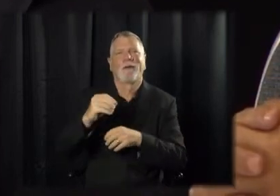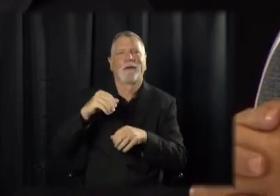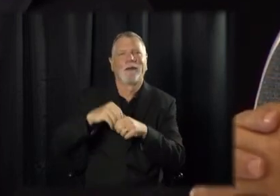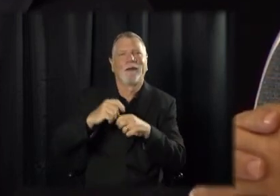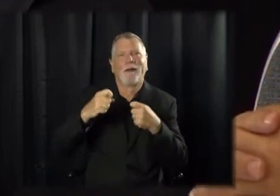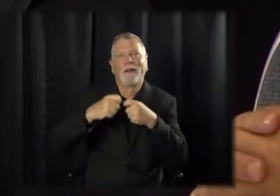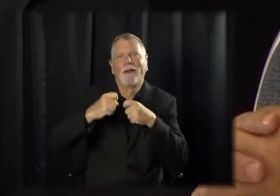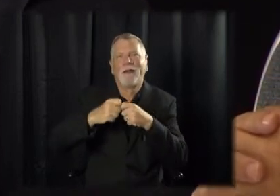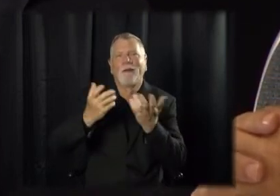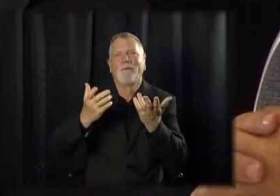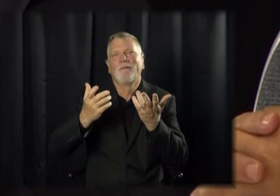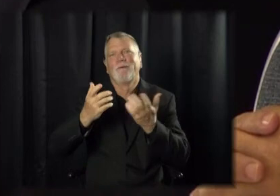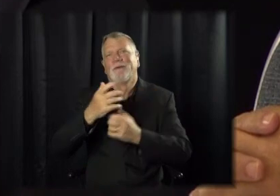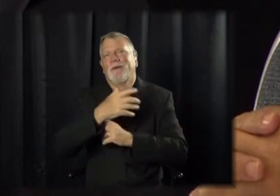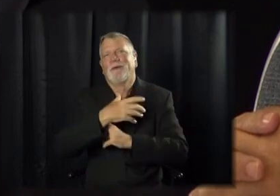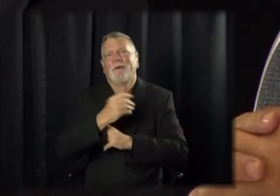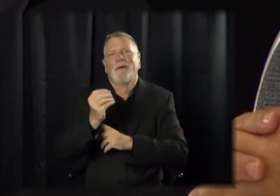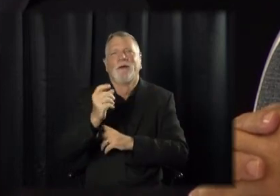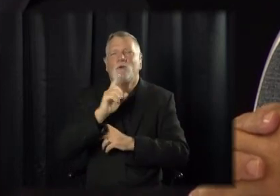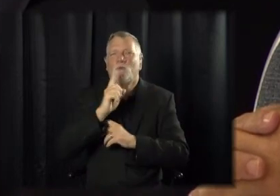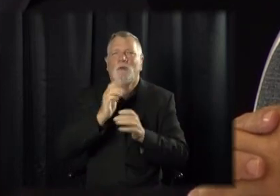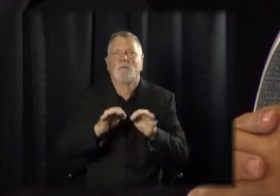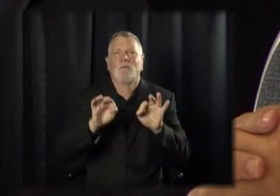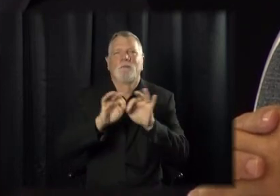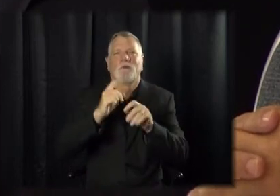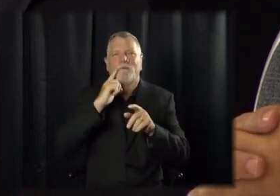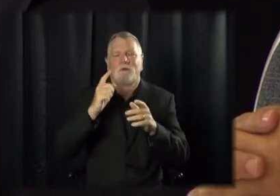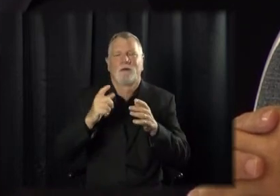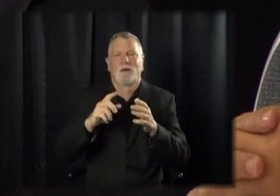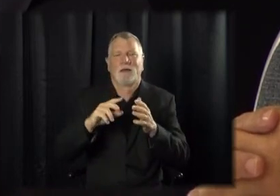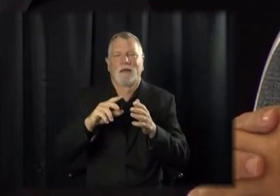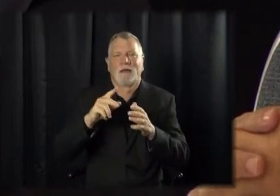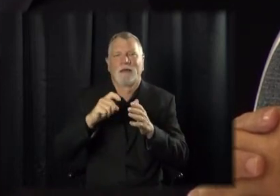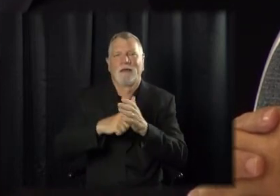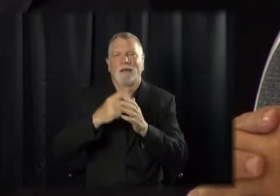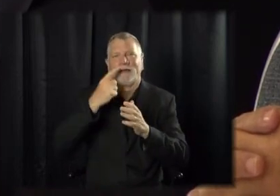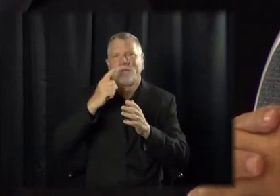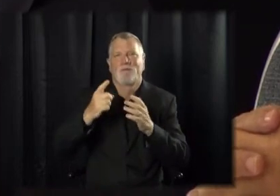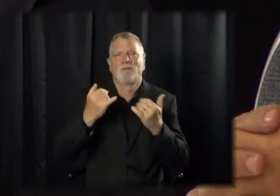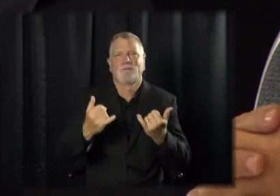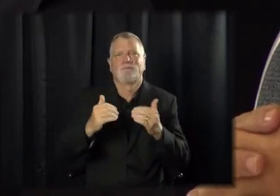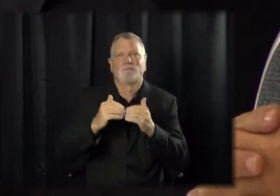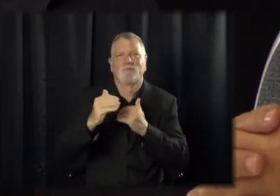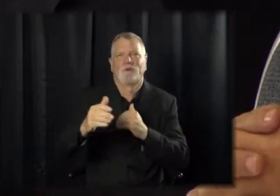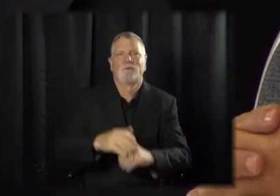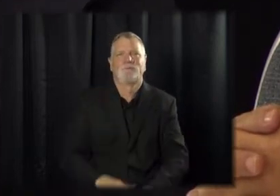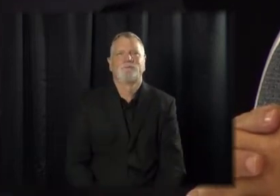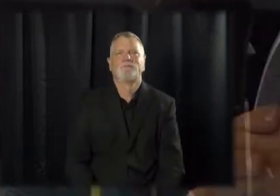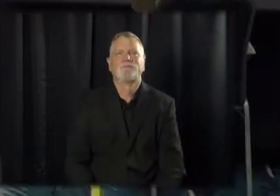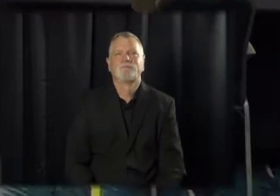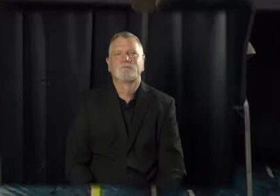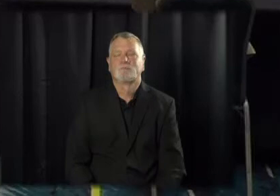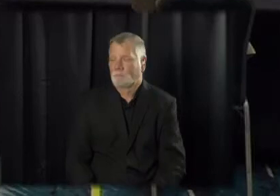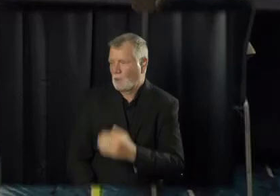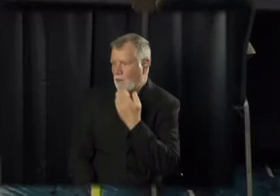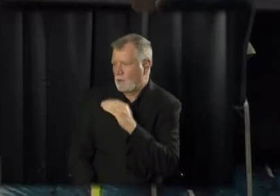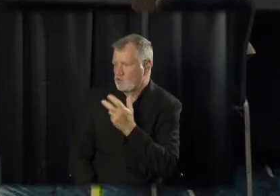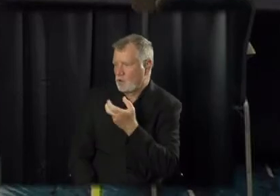utility grid, all of which is key to a strong economic foundation going forward. Thank you,